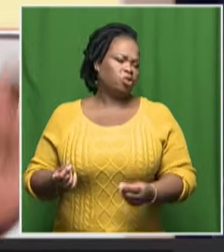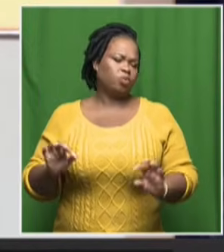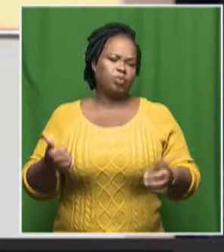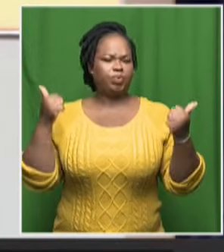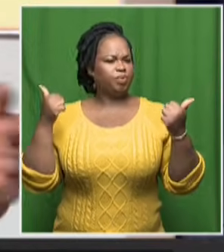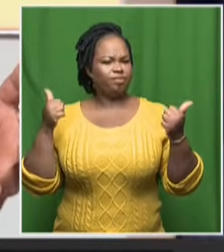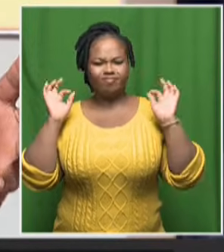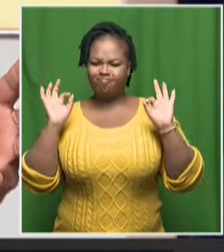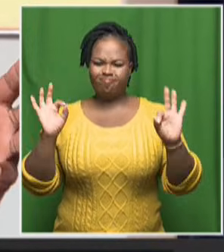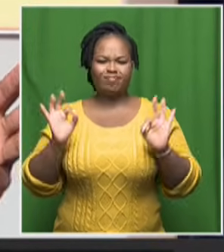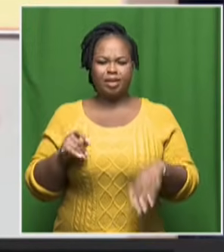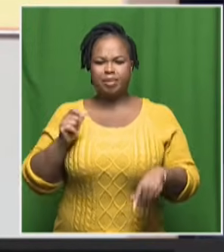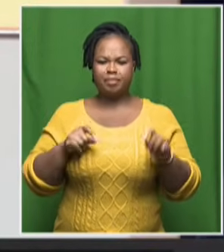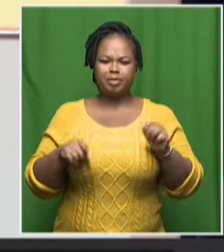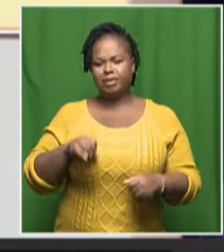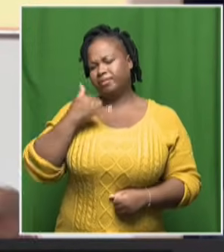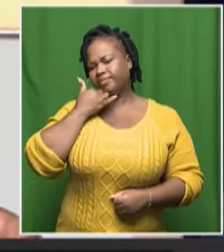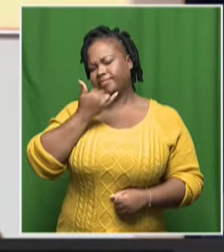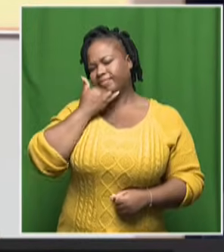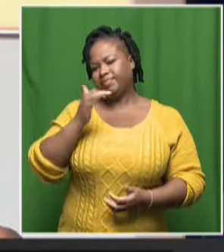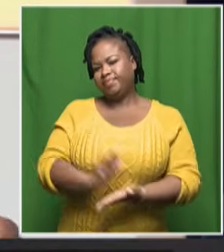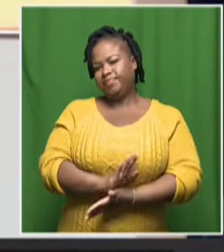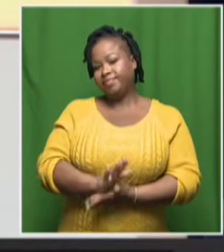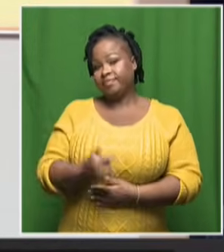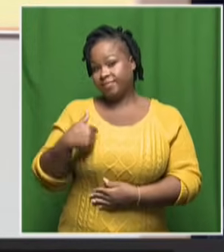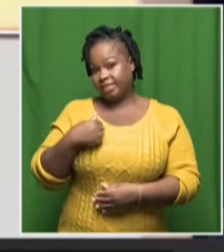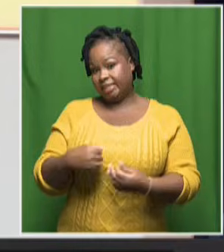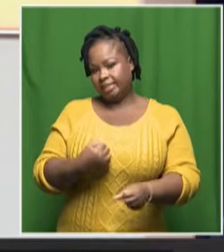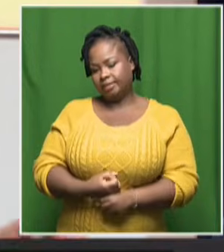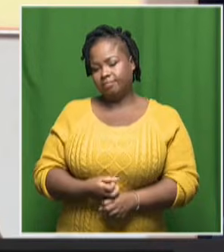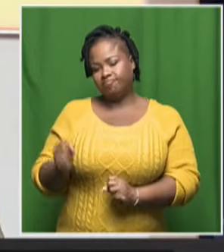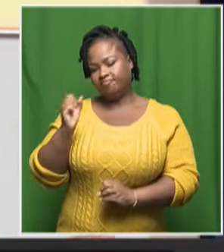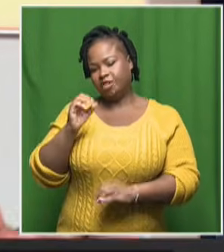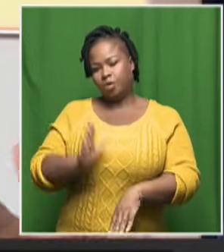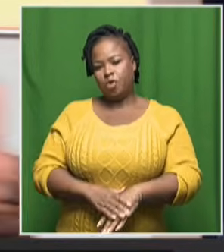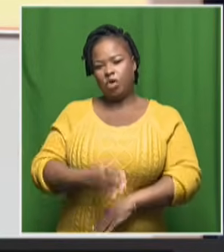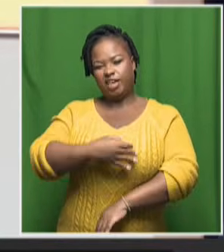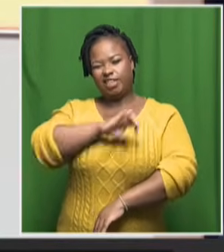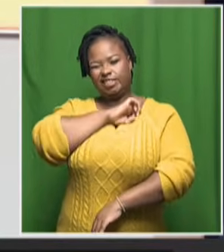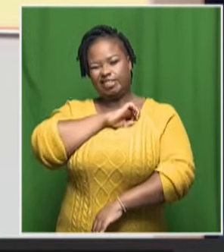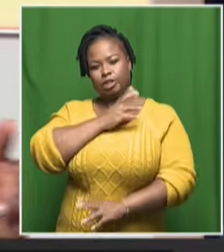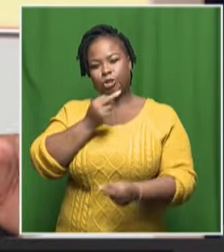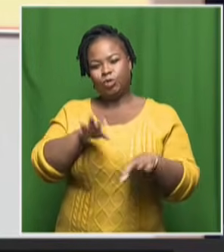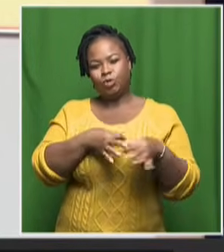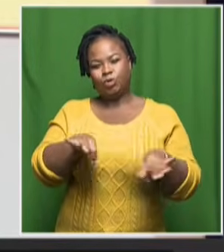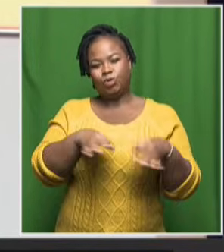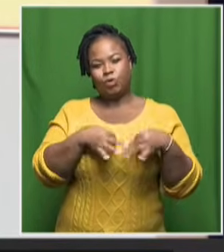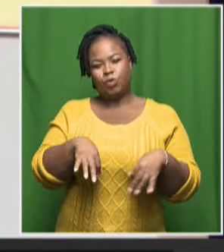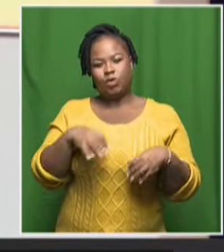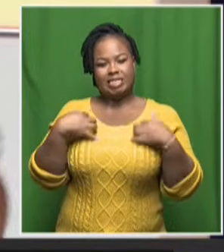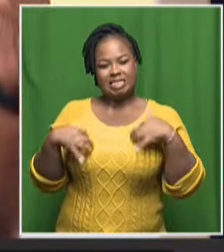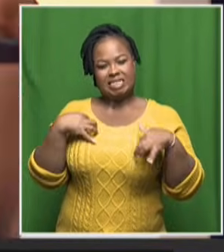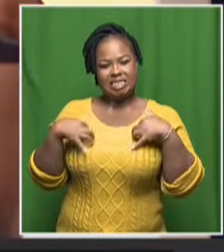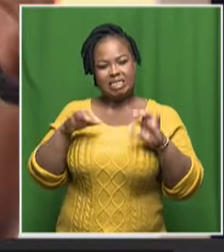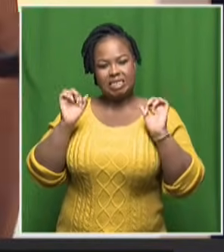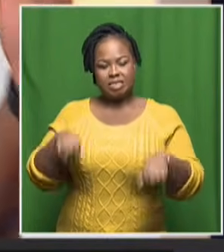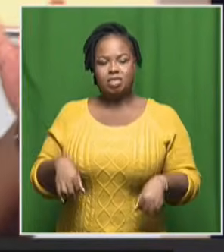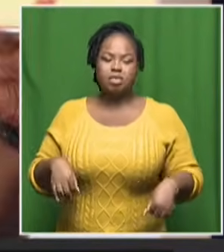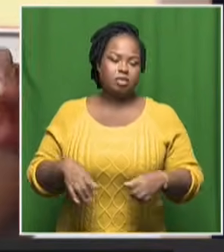going to be all right. Your audiences are going to be happy. So that's me this year. I'm bringing it. I'm bringing energy. I'm bringing new songs. I'm bringing new vibes. I'm just